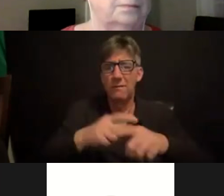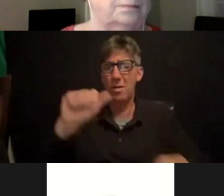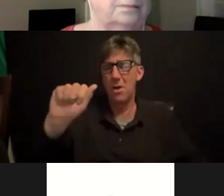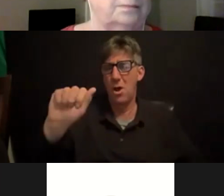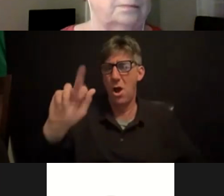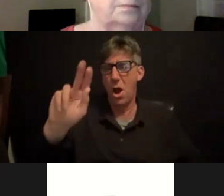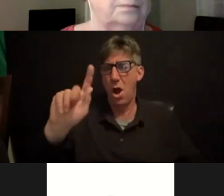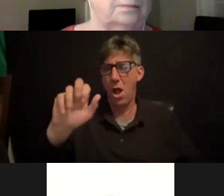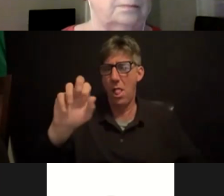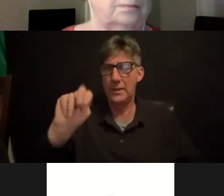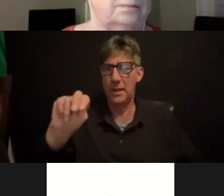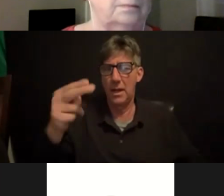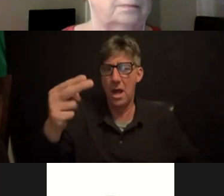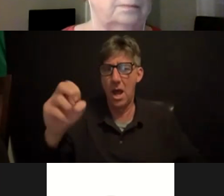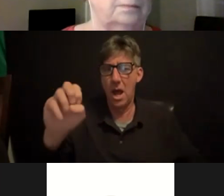instituted?